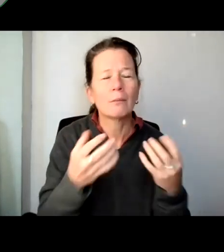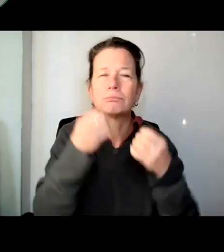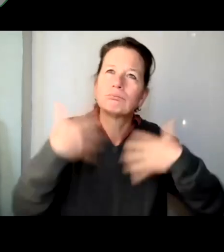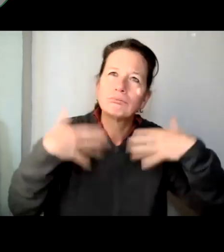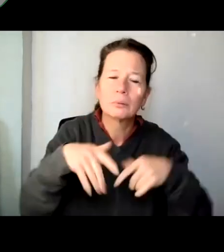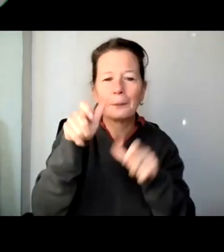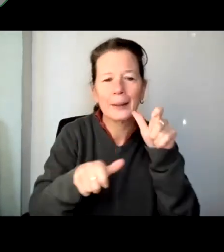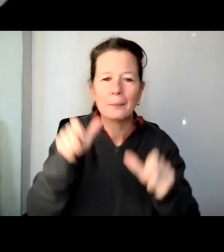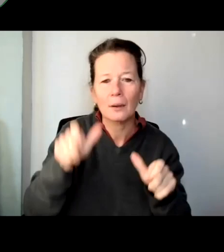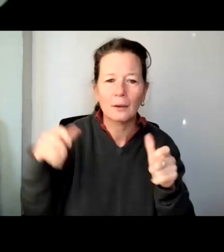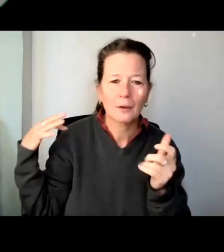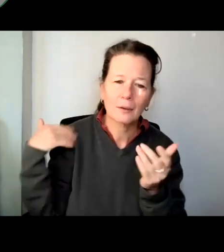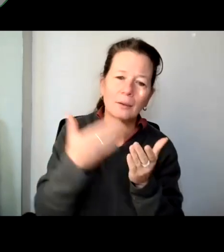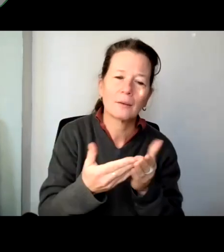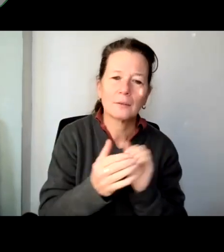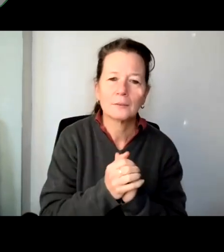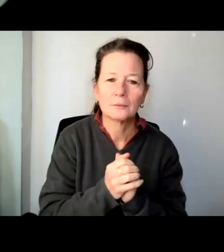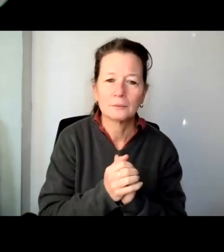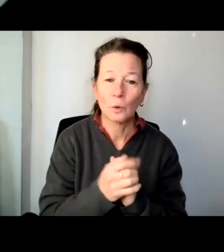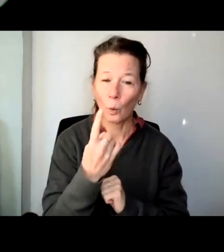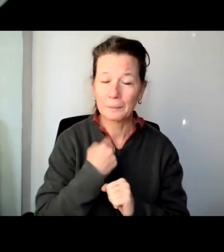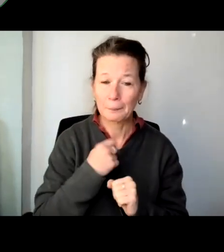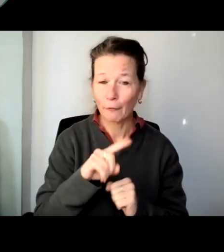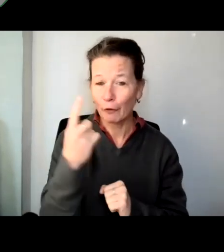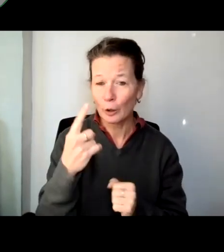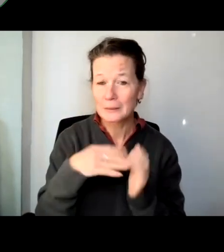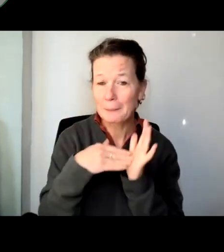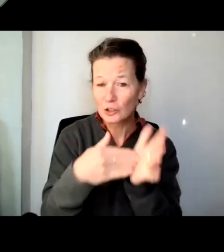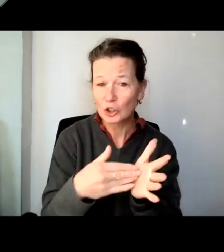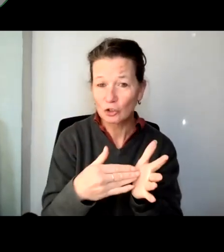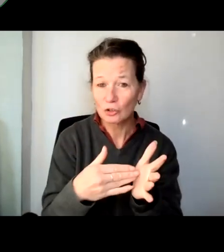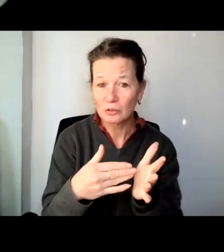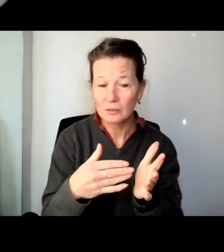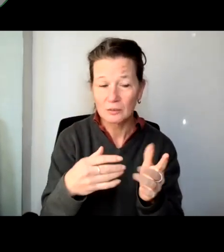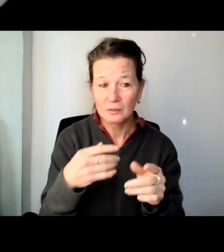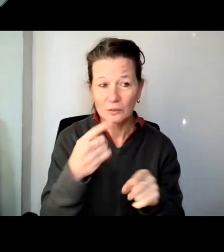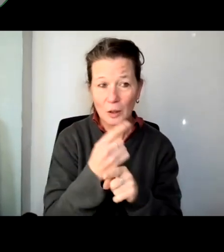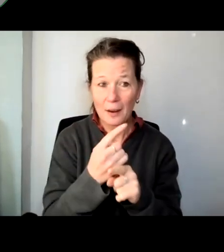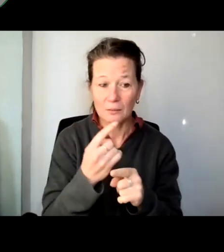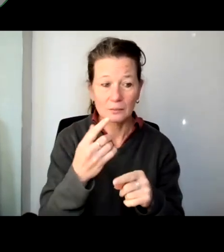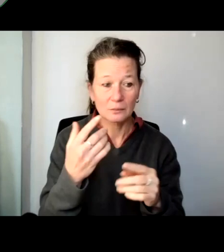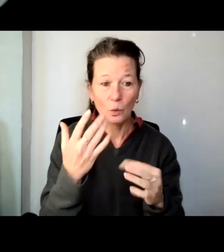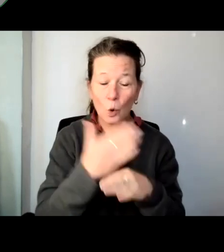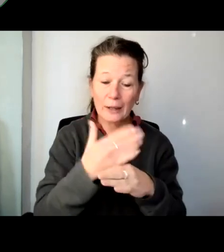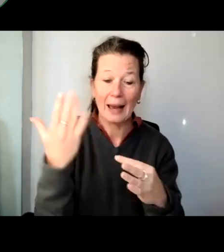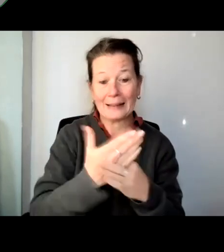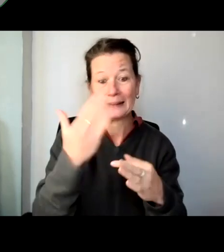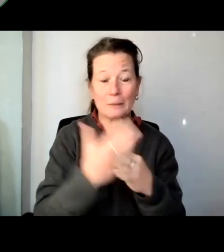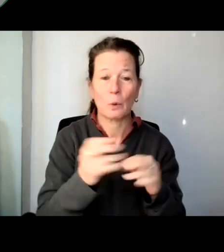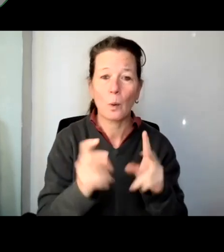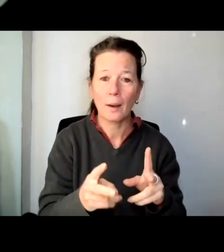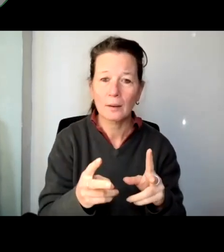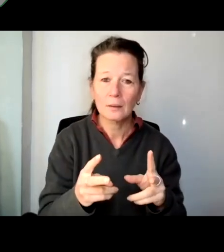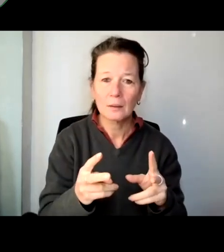And one of my first messages really about accessible, working in accessible ways is to have